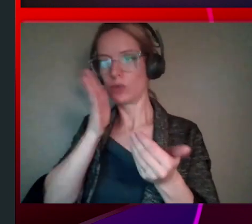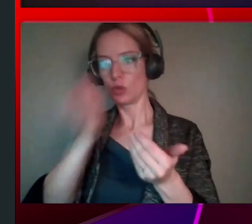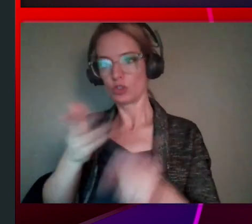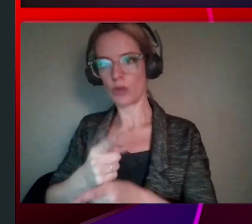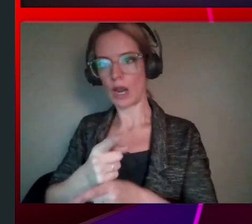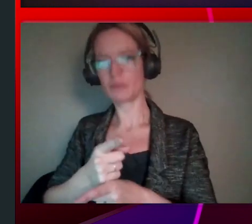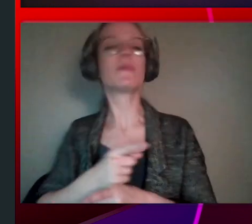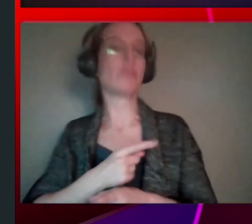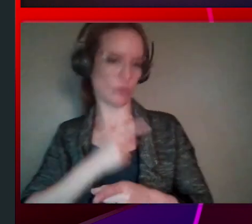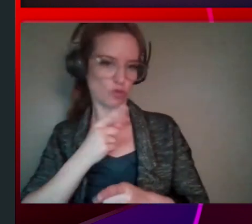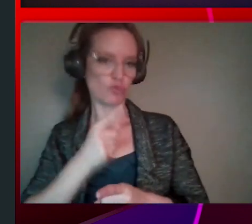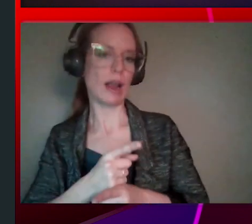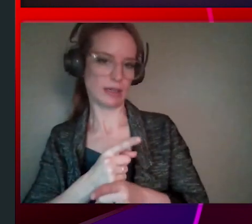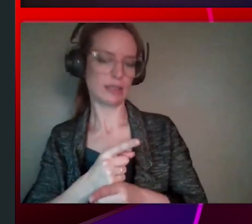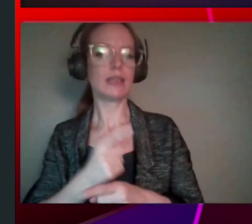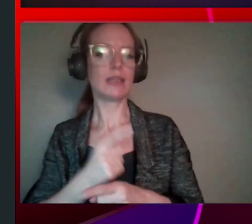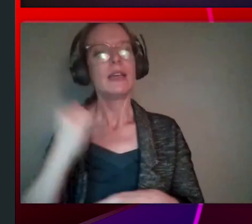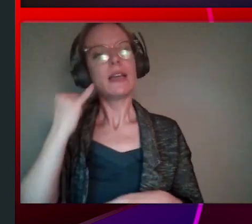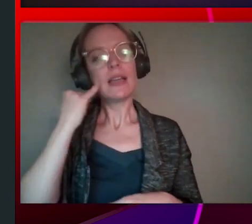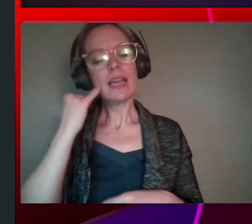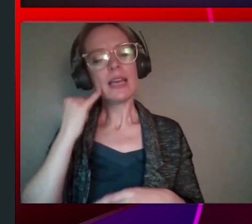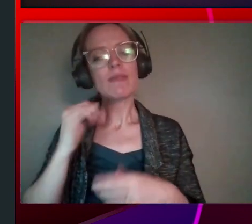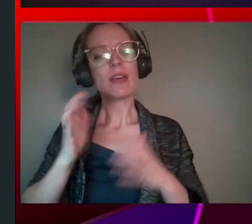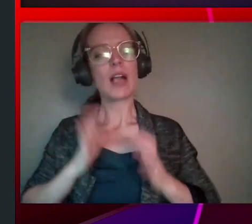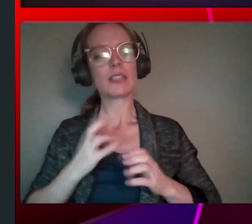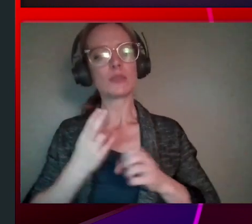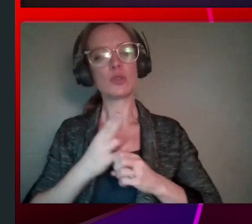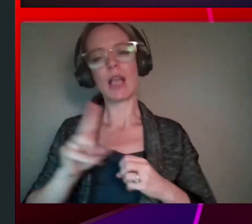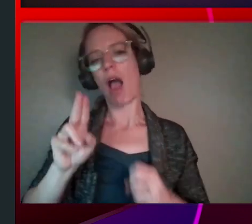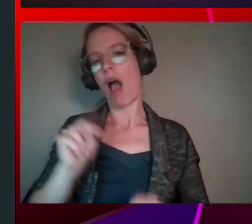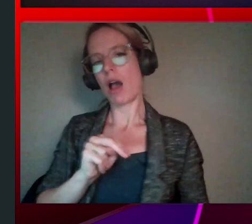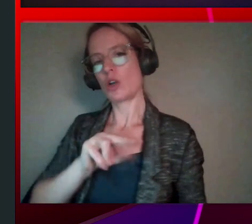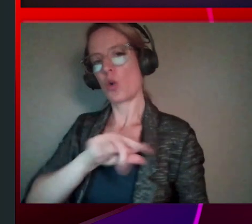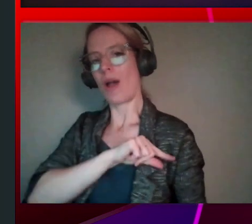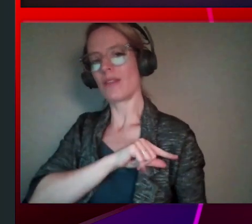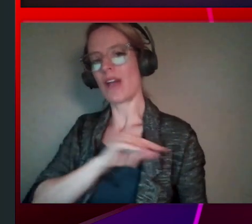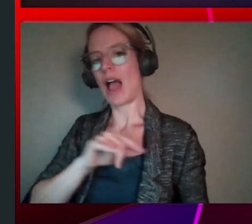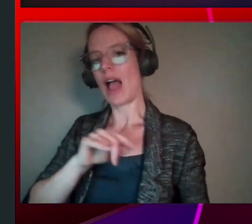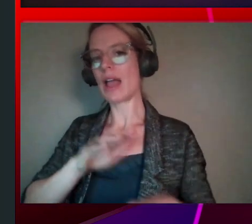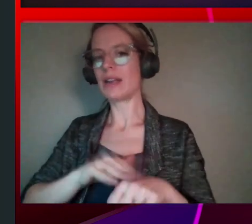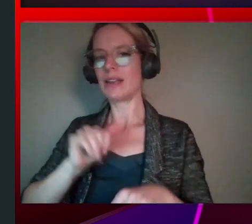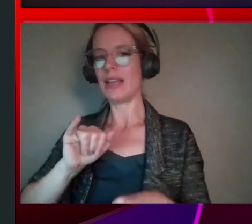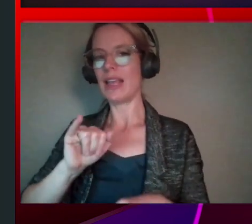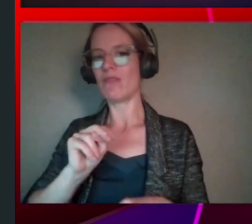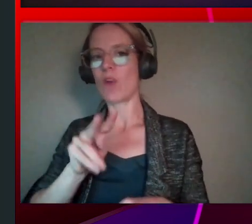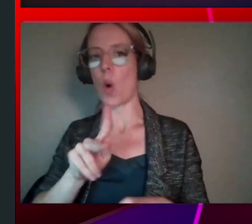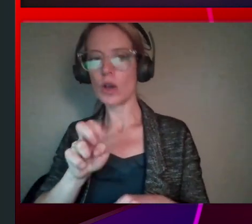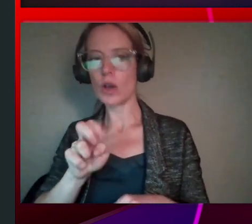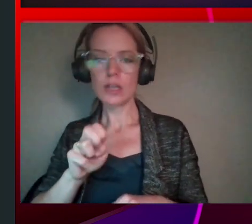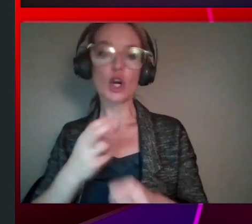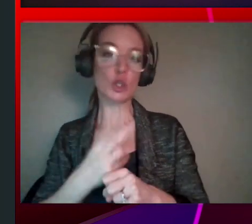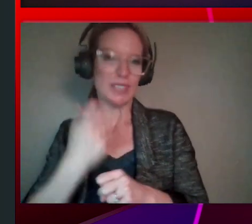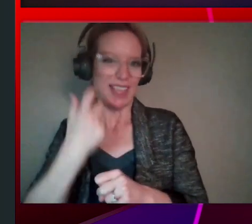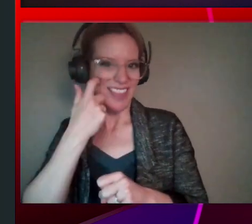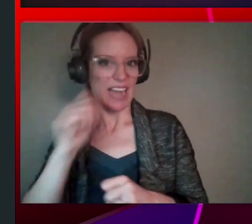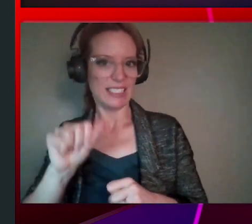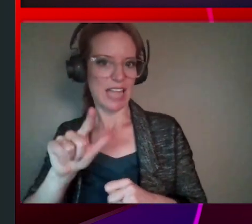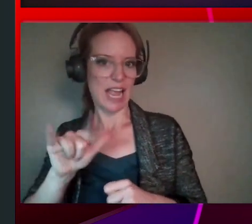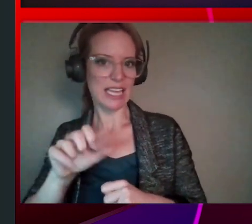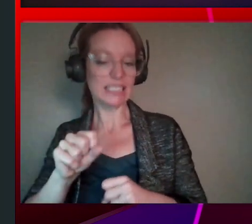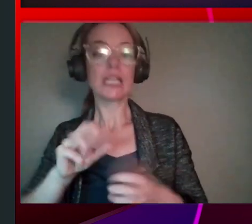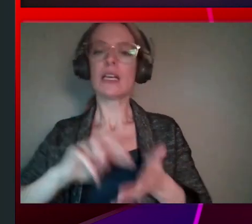the unqualified invoke or using the latest alias, they're going to have to move either